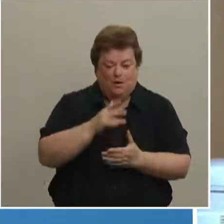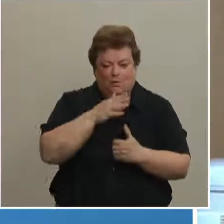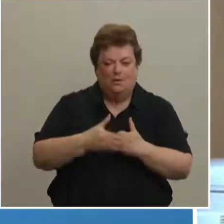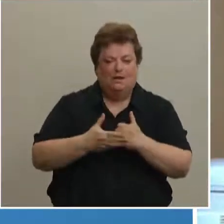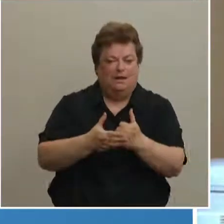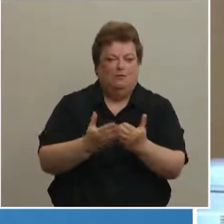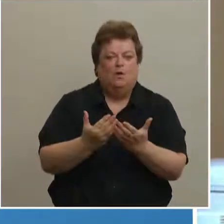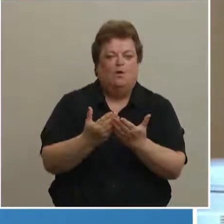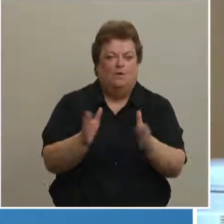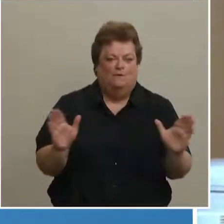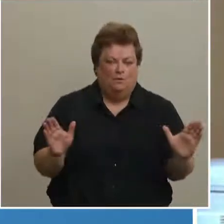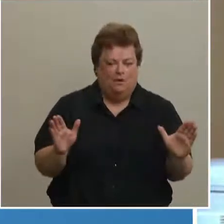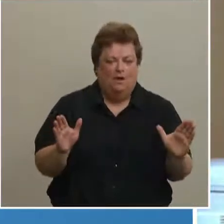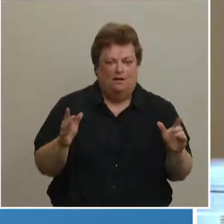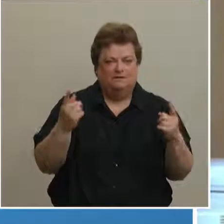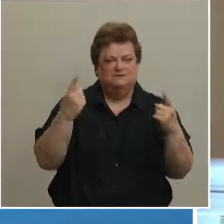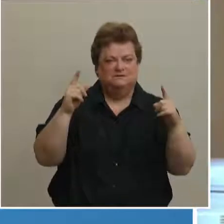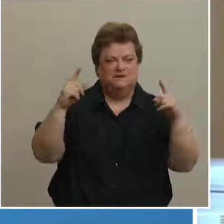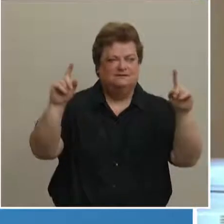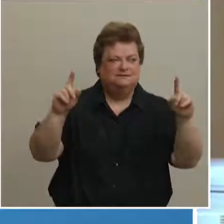overall project. Thank you.